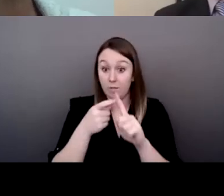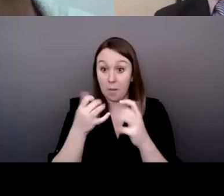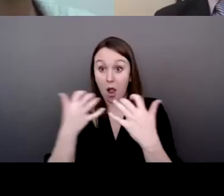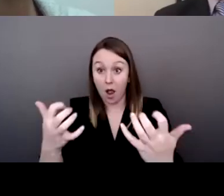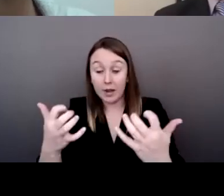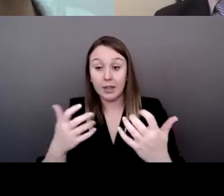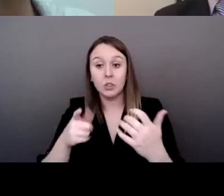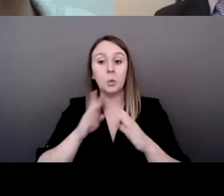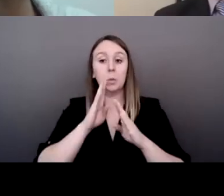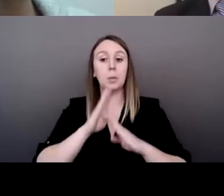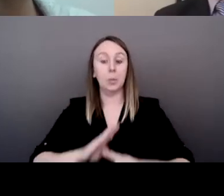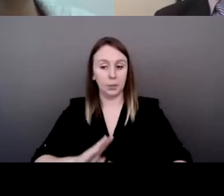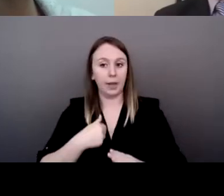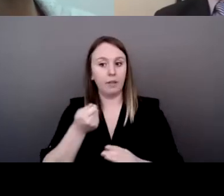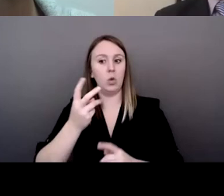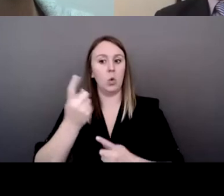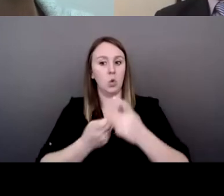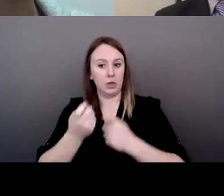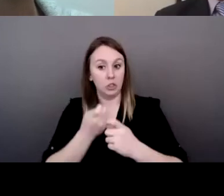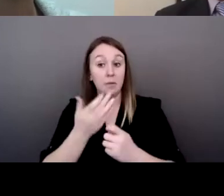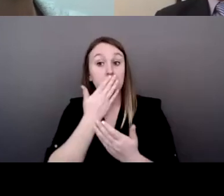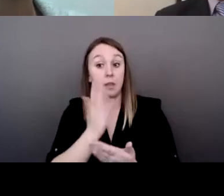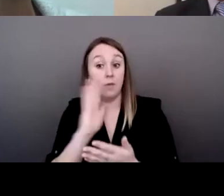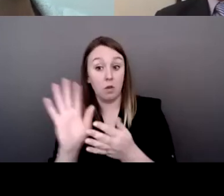come through. So thank you for those comments.